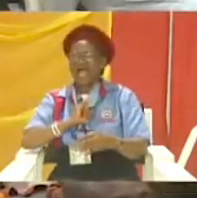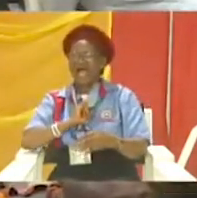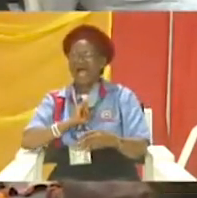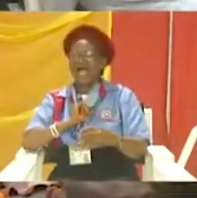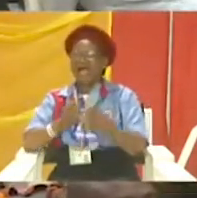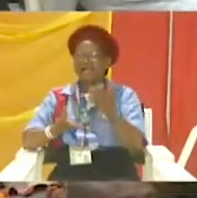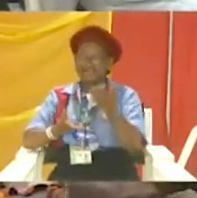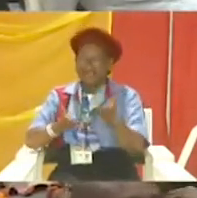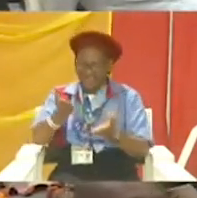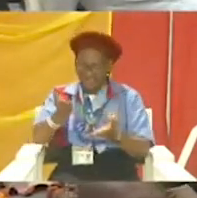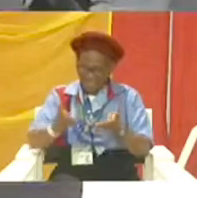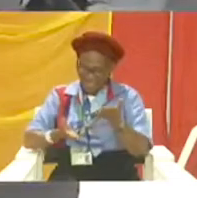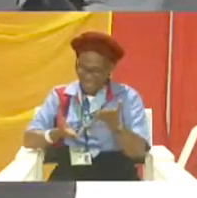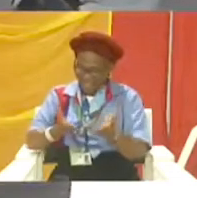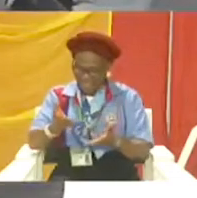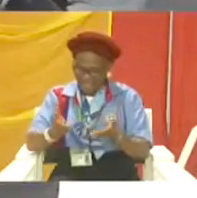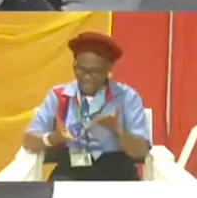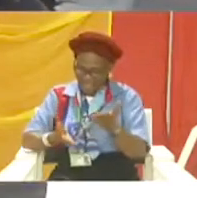we